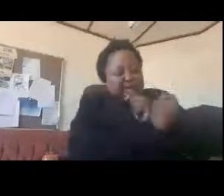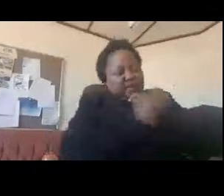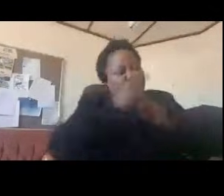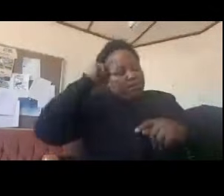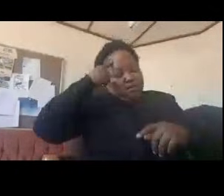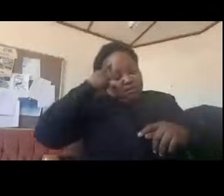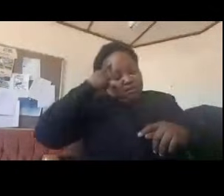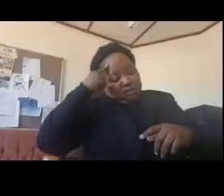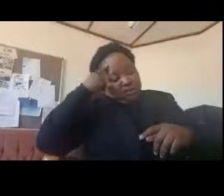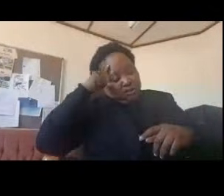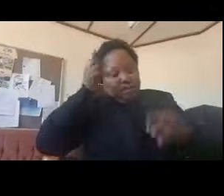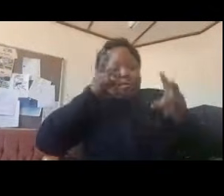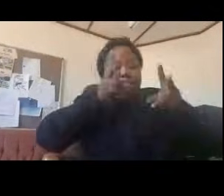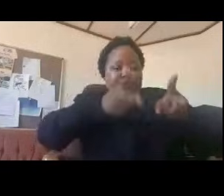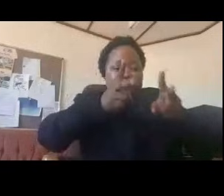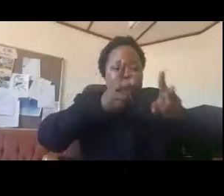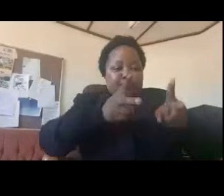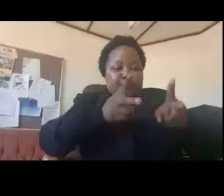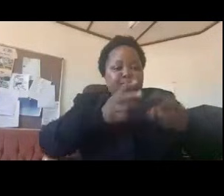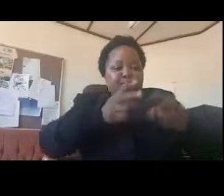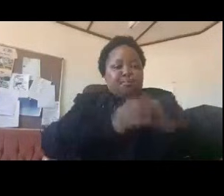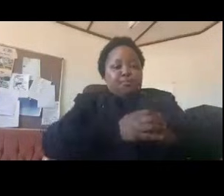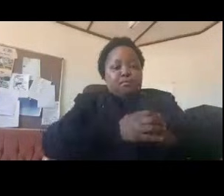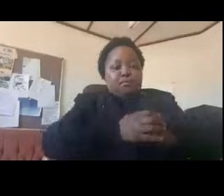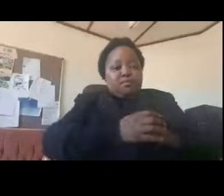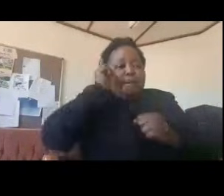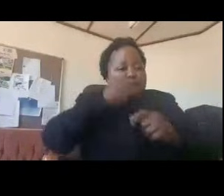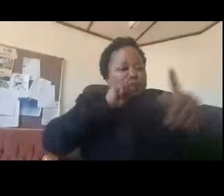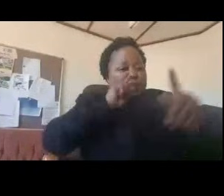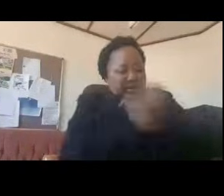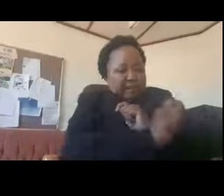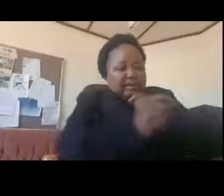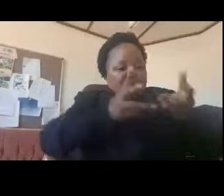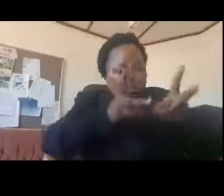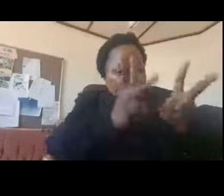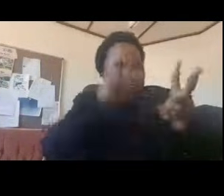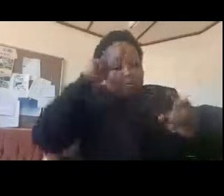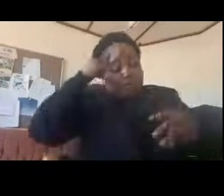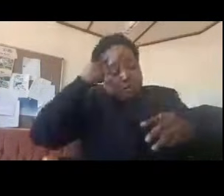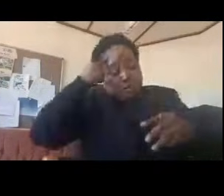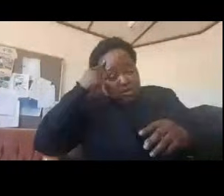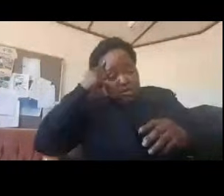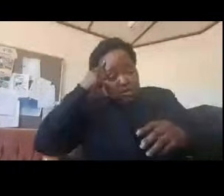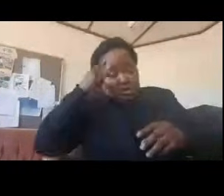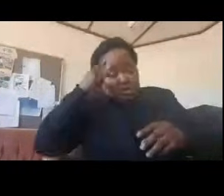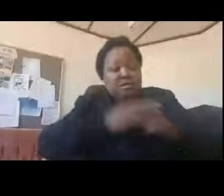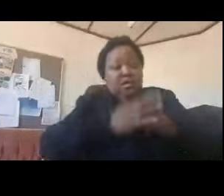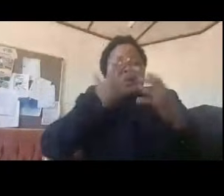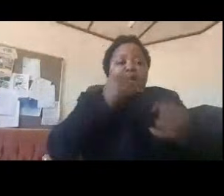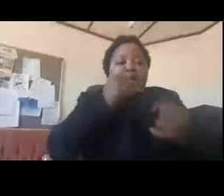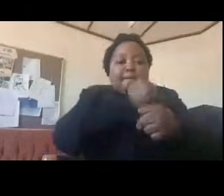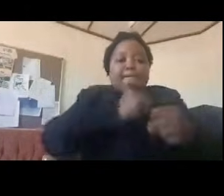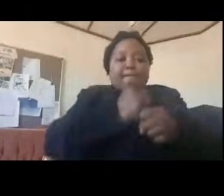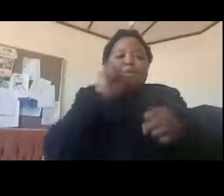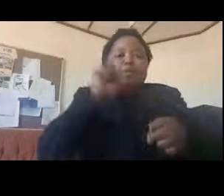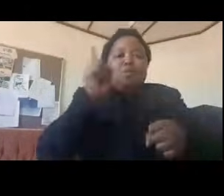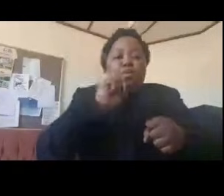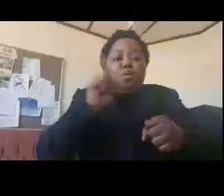of the shelter being seen as the last resort for broken women, we need to make it a symbol of